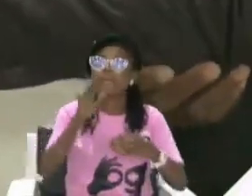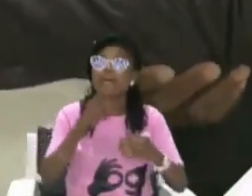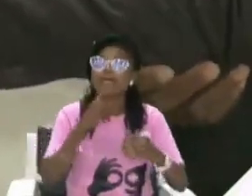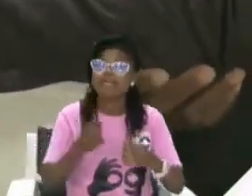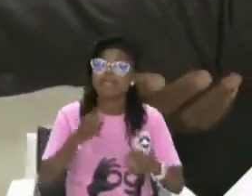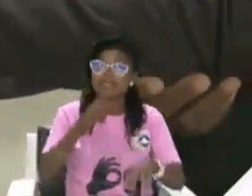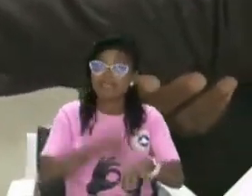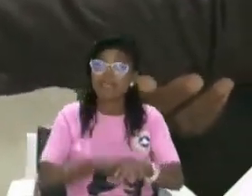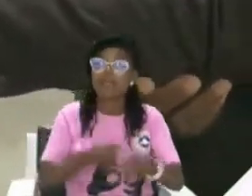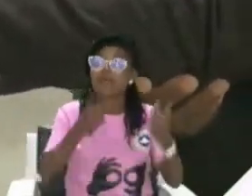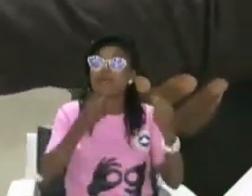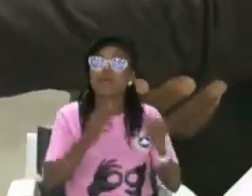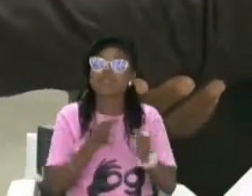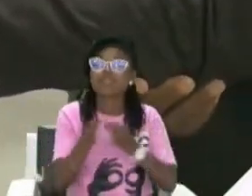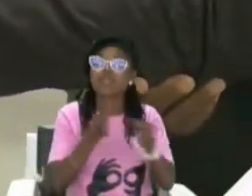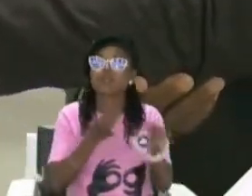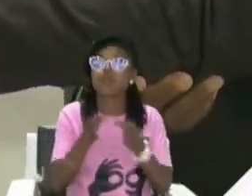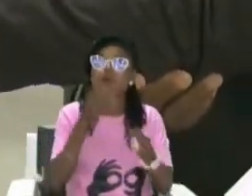explaining, the doctor said,